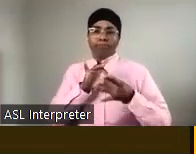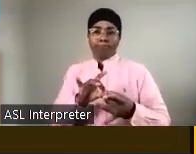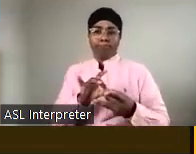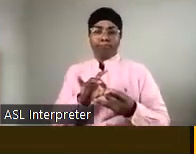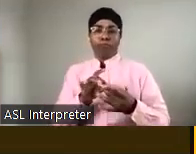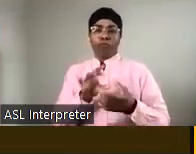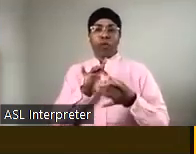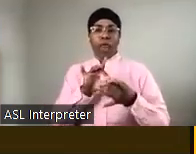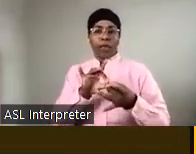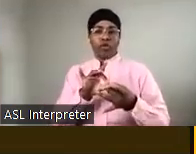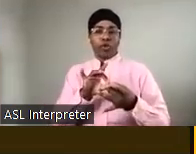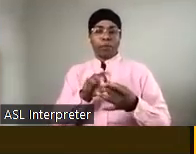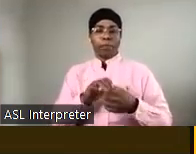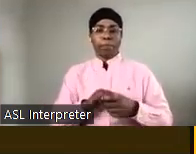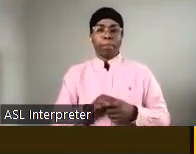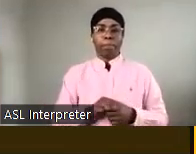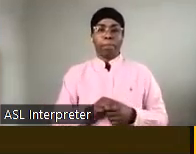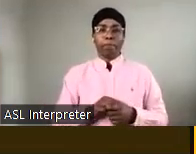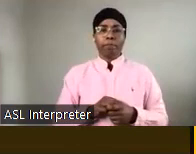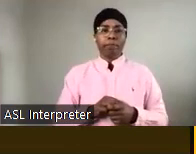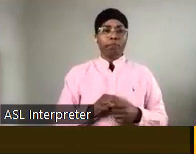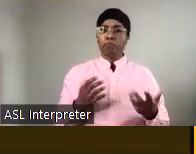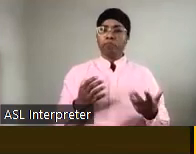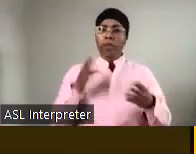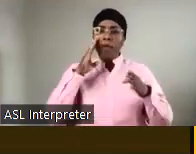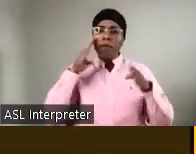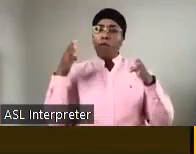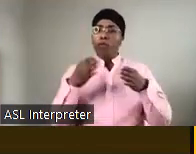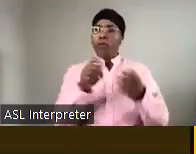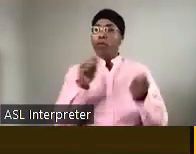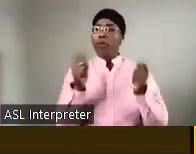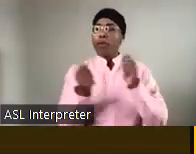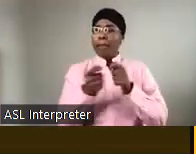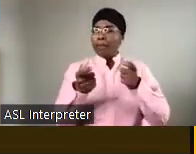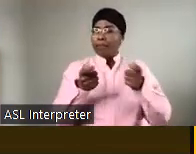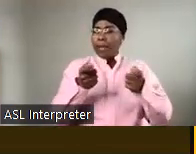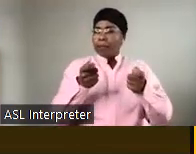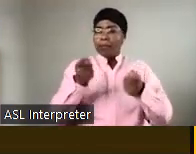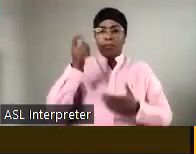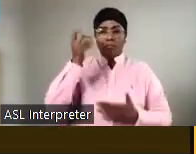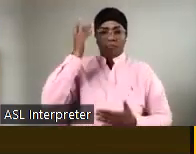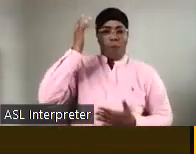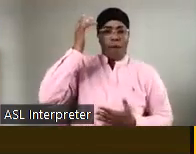So why do we focus on adaptive management? I think it's a really good